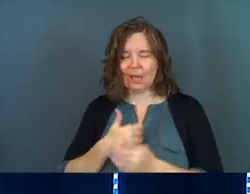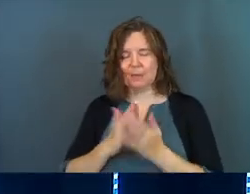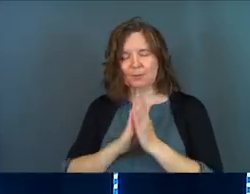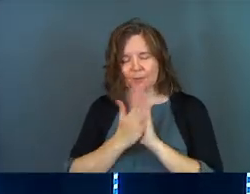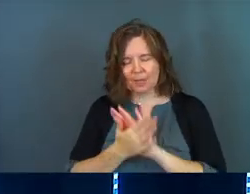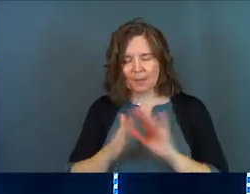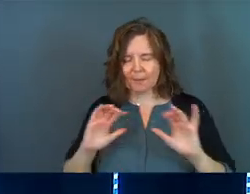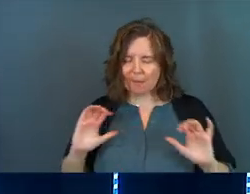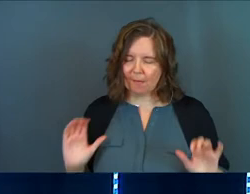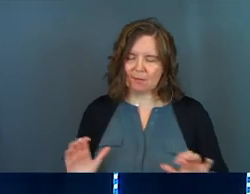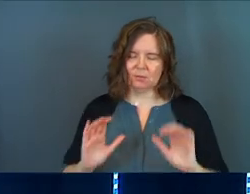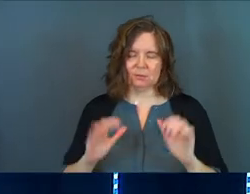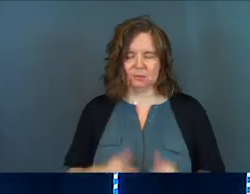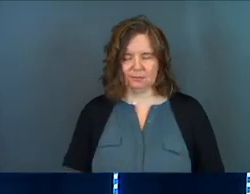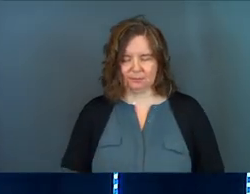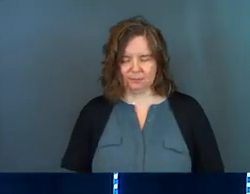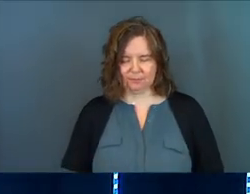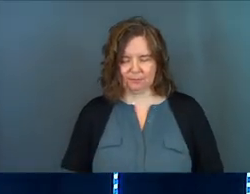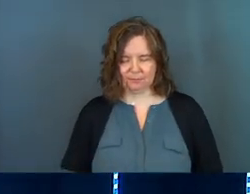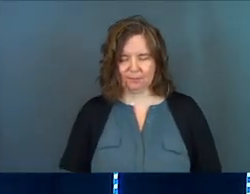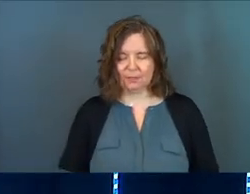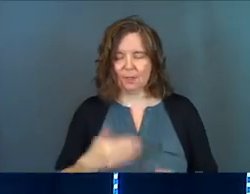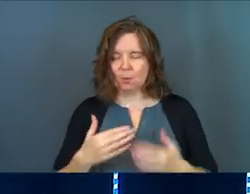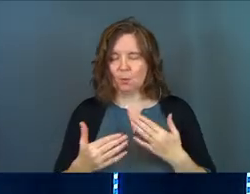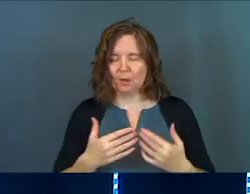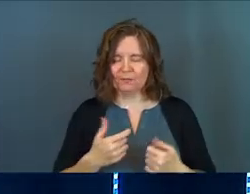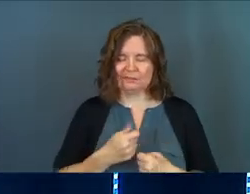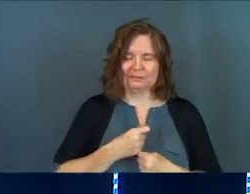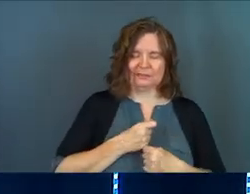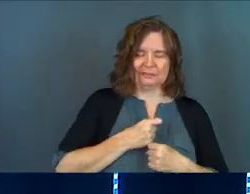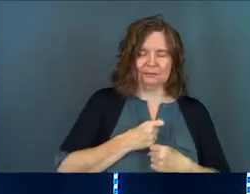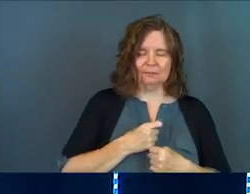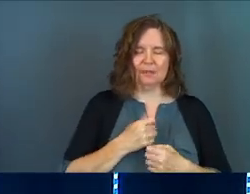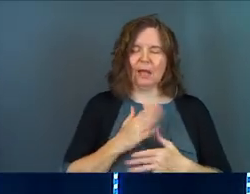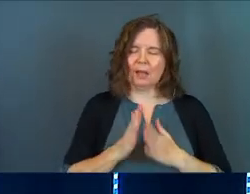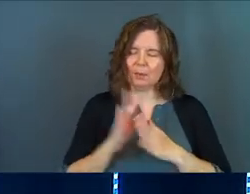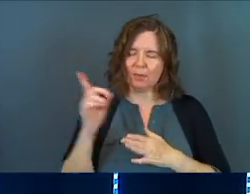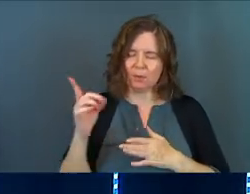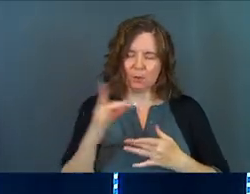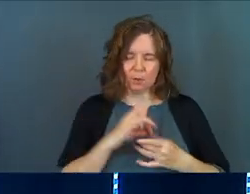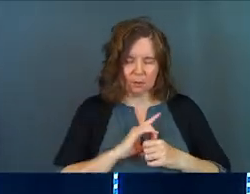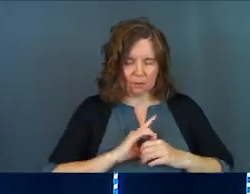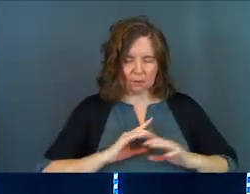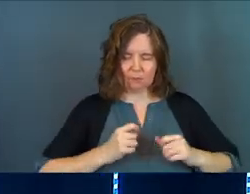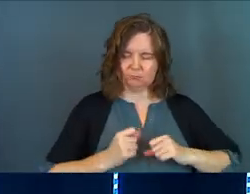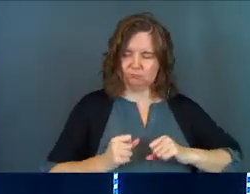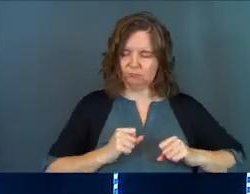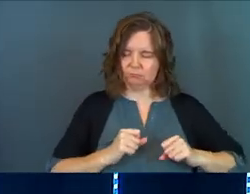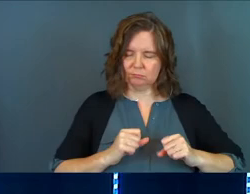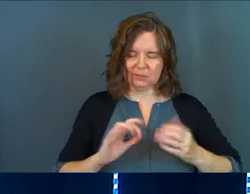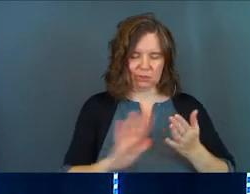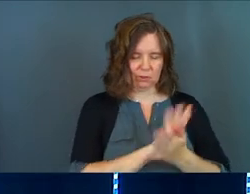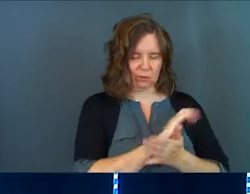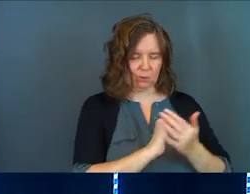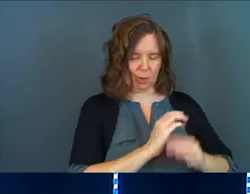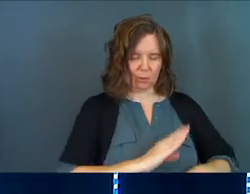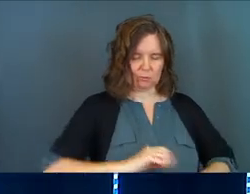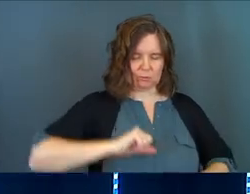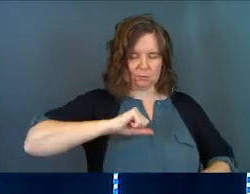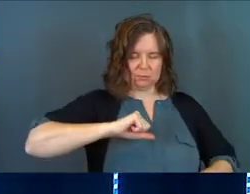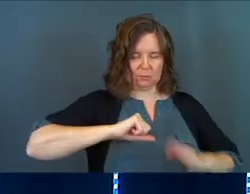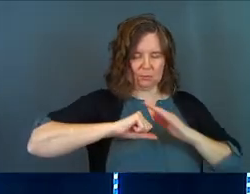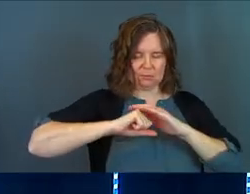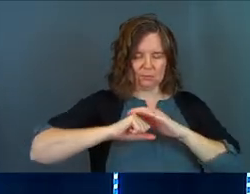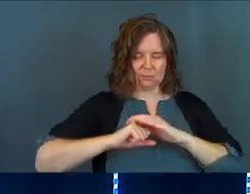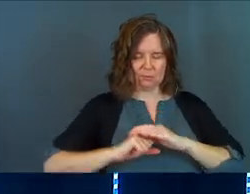it would become action. And whatever has held them back, Lord, I pray, Lord, that you would destroy those walls,